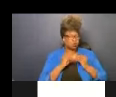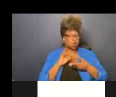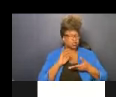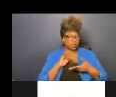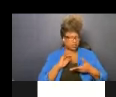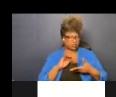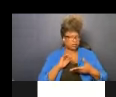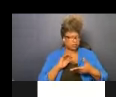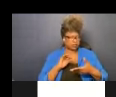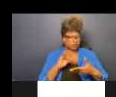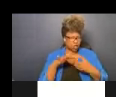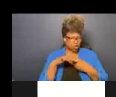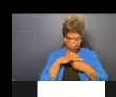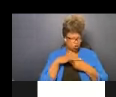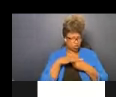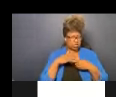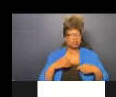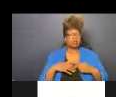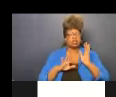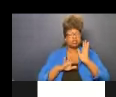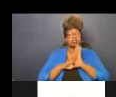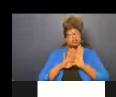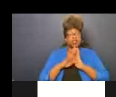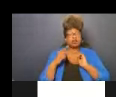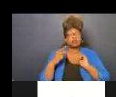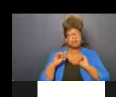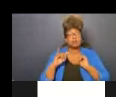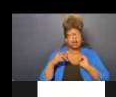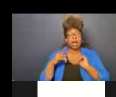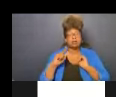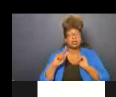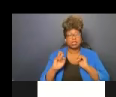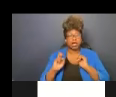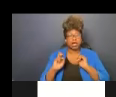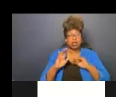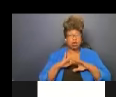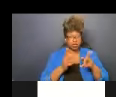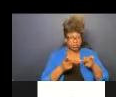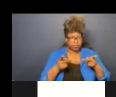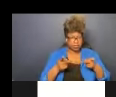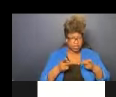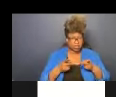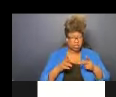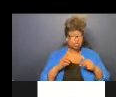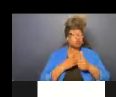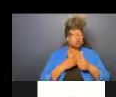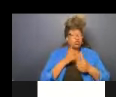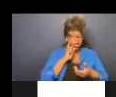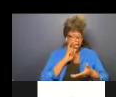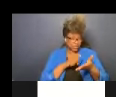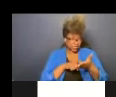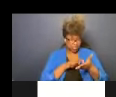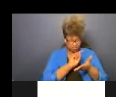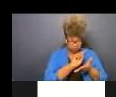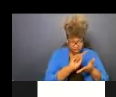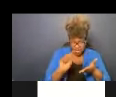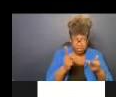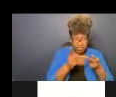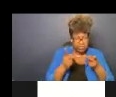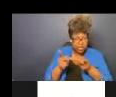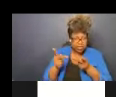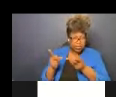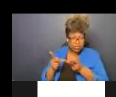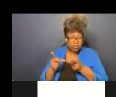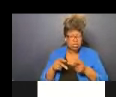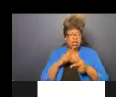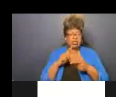to develop this pipeline of sites. So again, local would be identifying the sites, Another, something that would require interagency